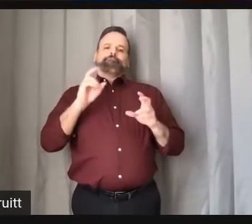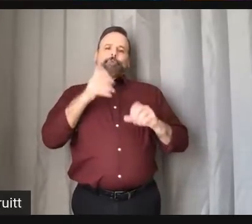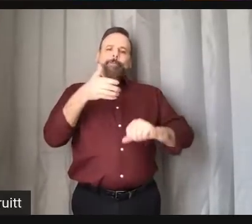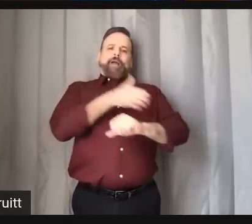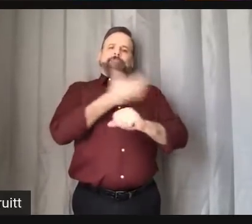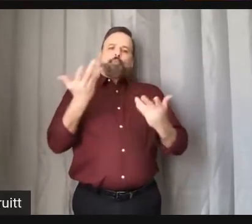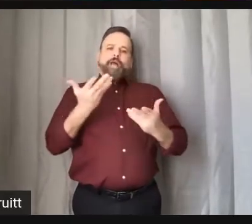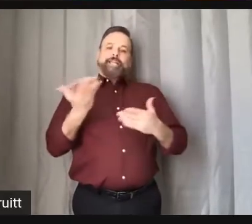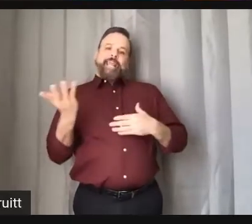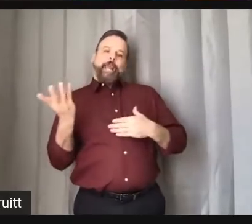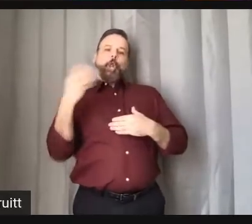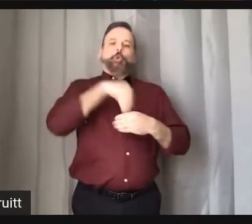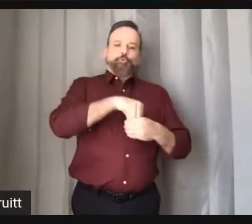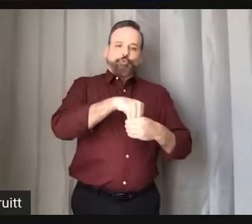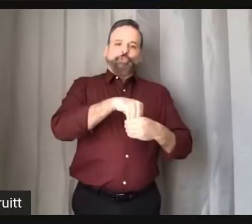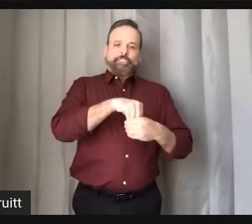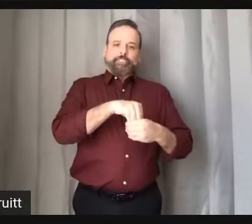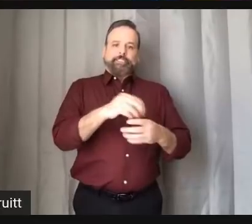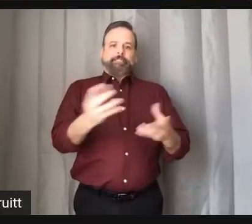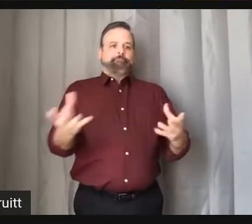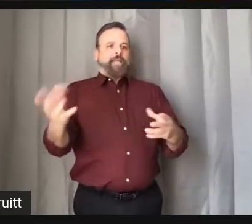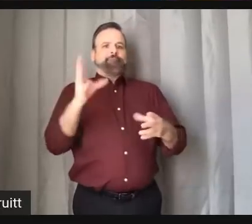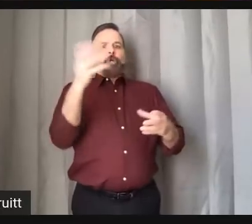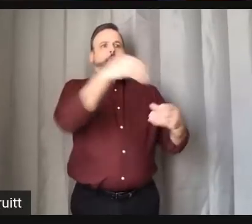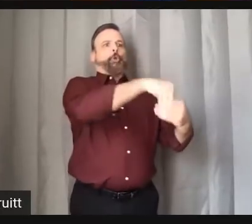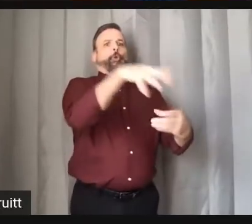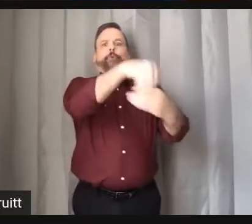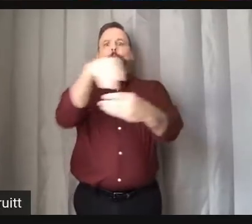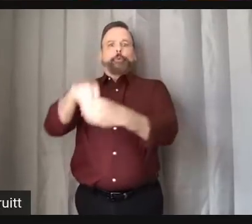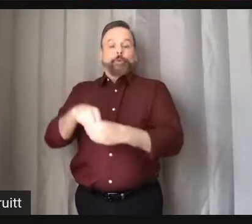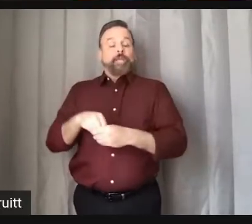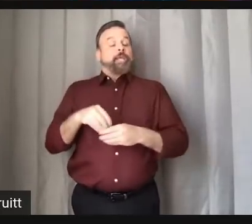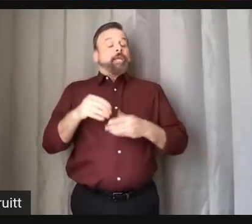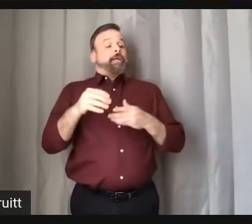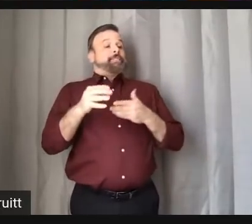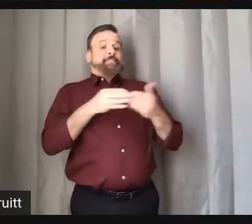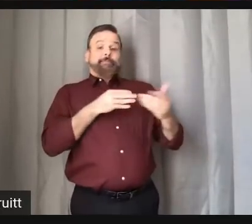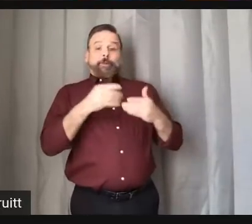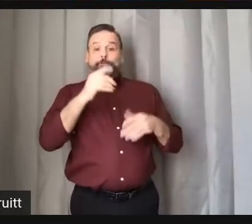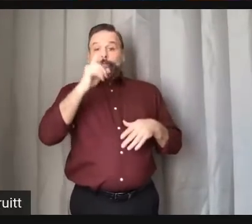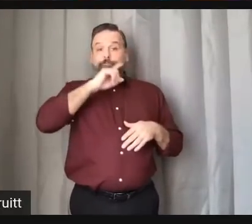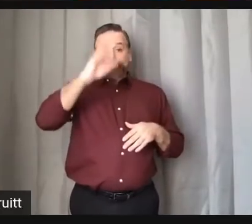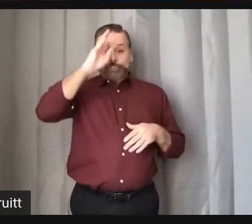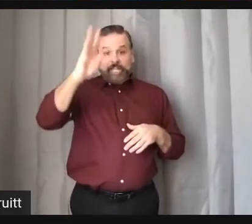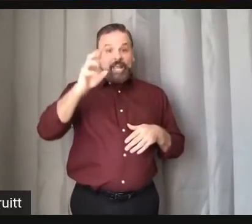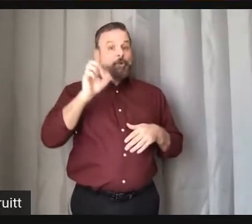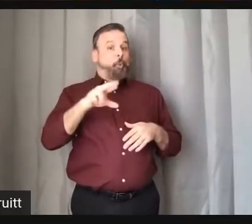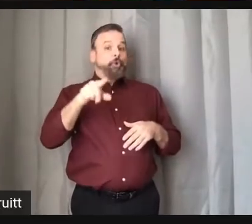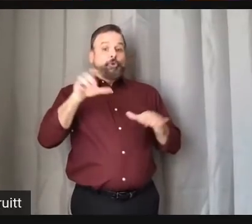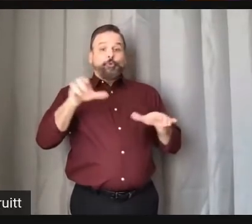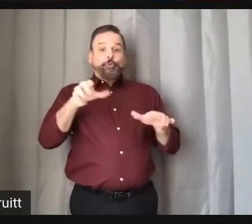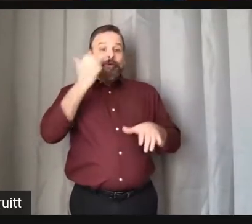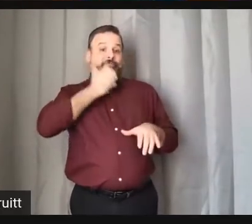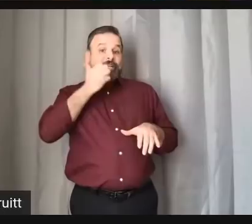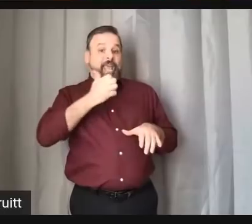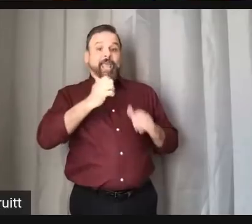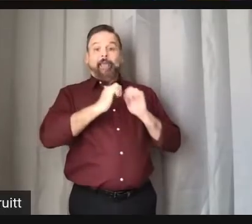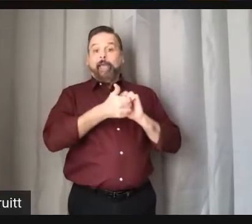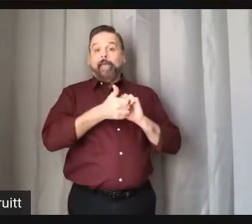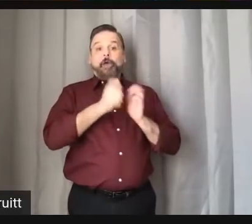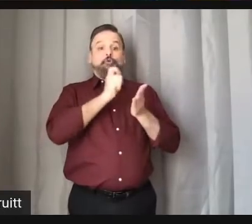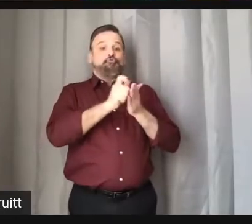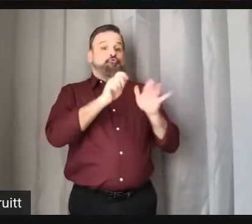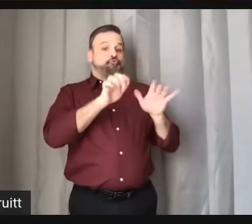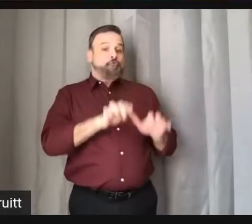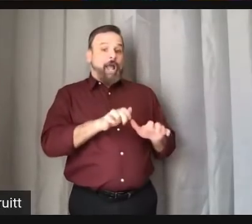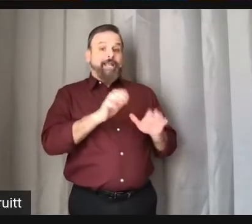forms of magic in general, whether that is, you know, pretend or something you do every day by writing, you know, people